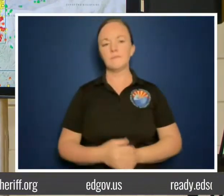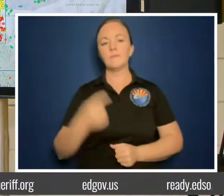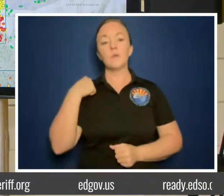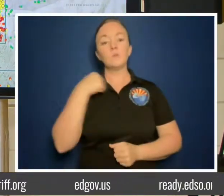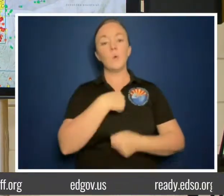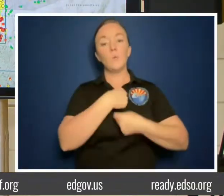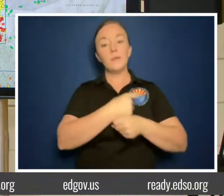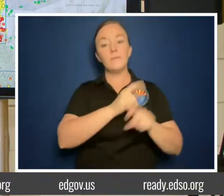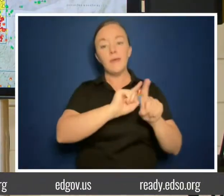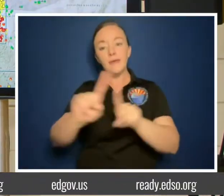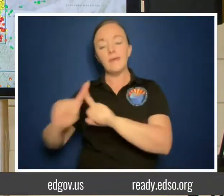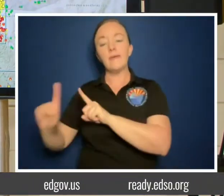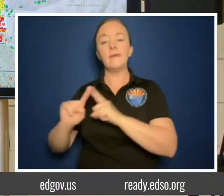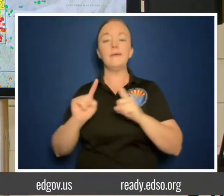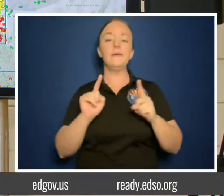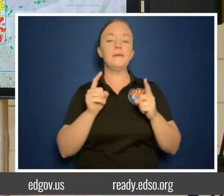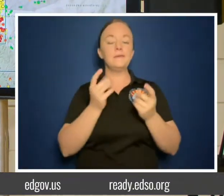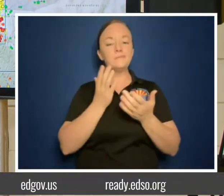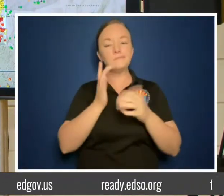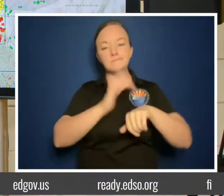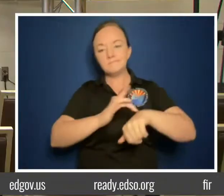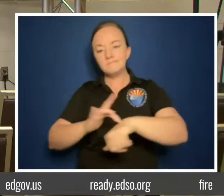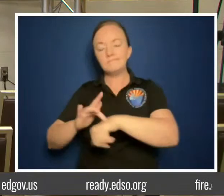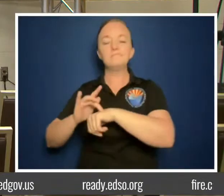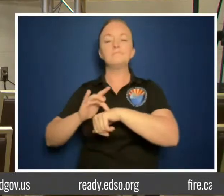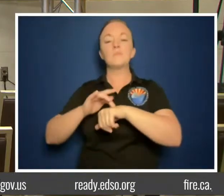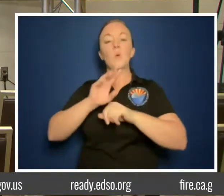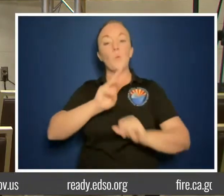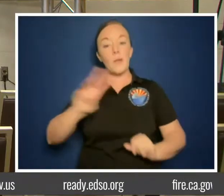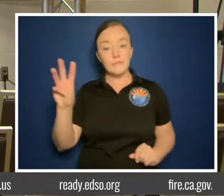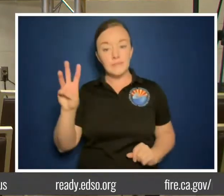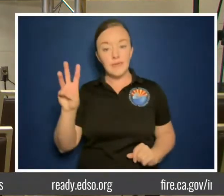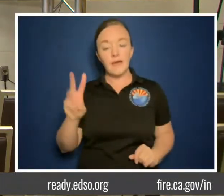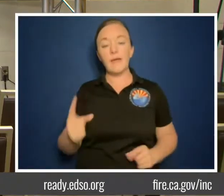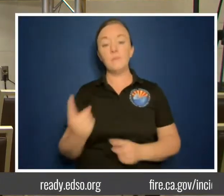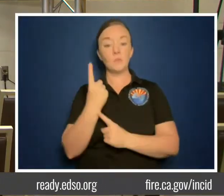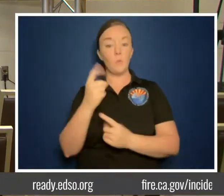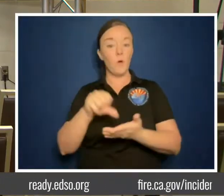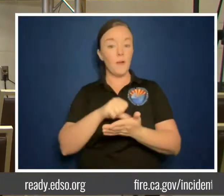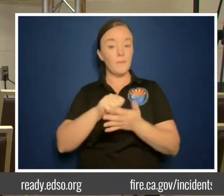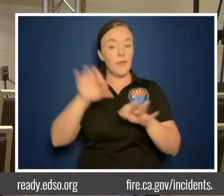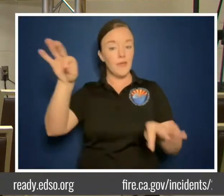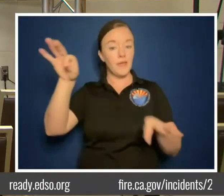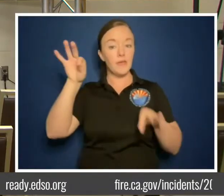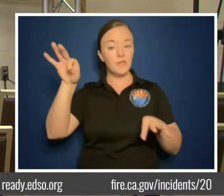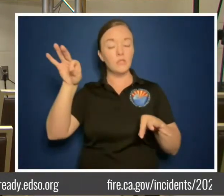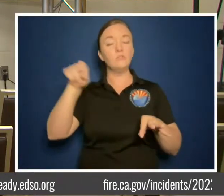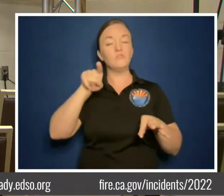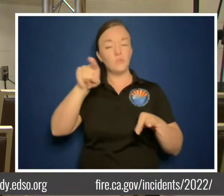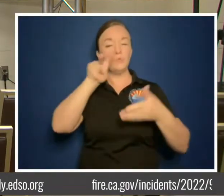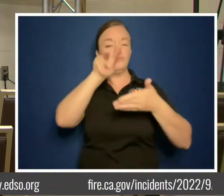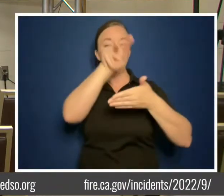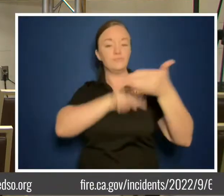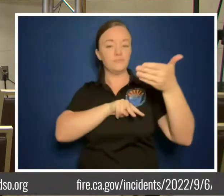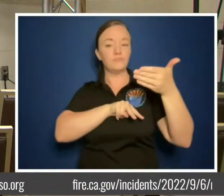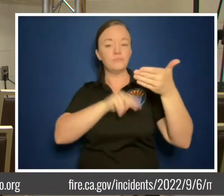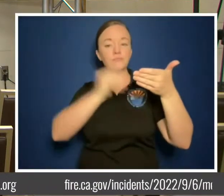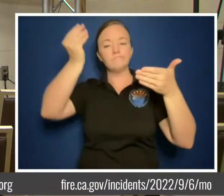on the web, but also a one-pager that gives you all of the information